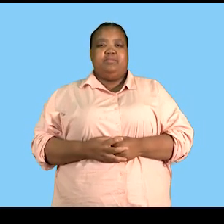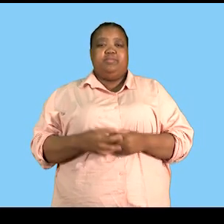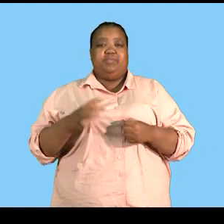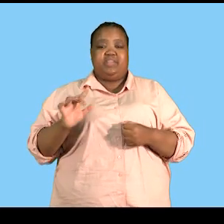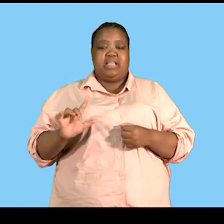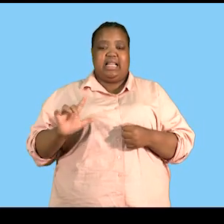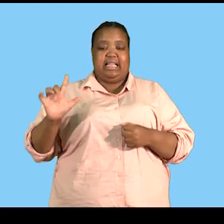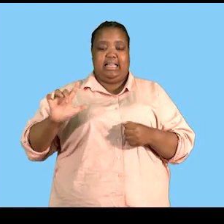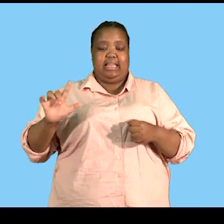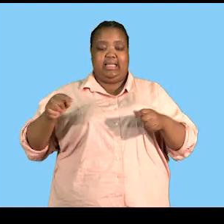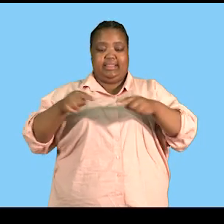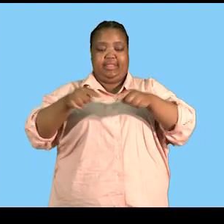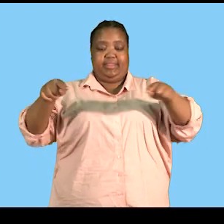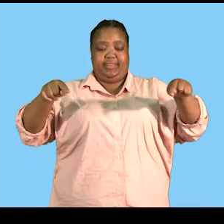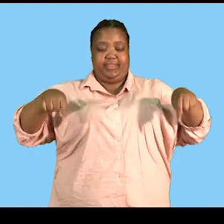the whole